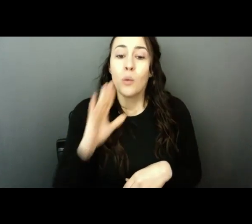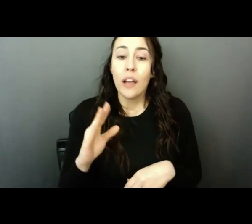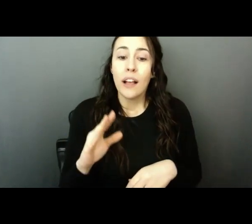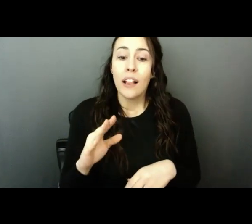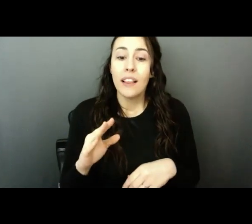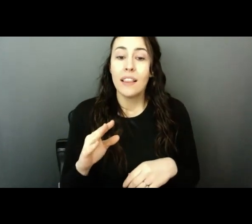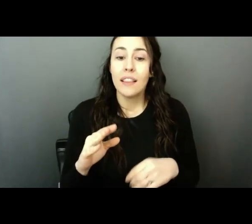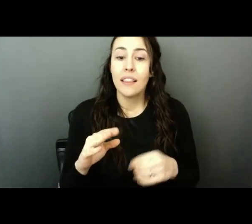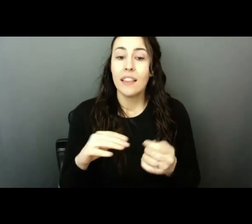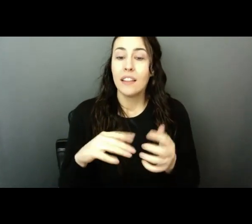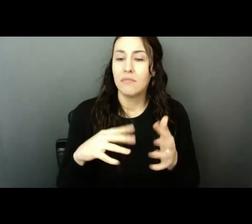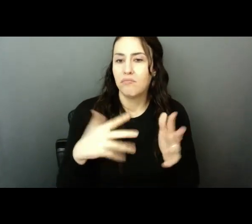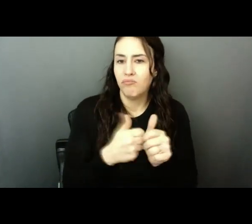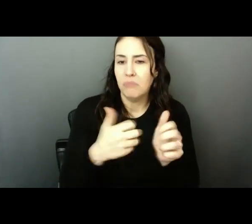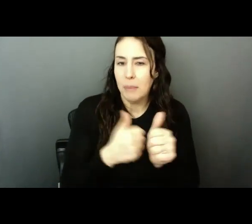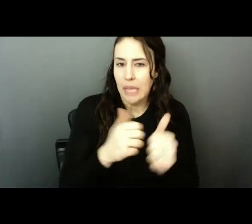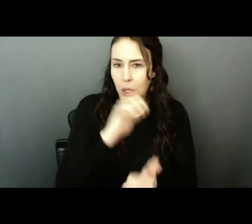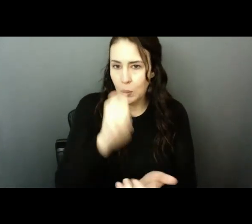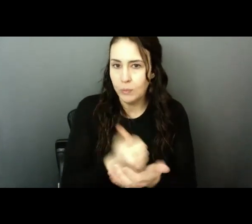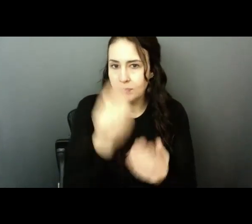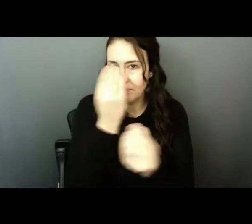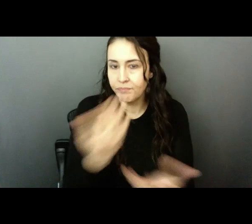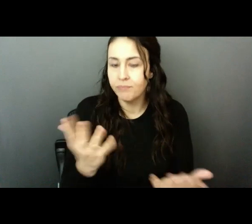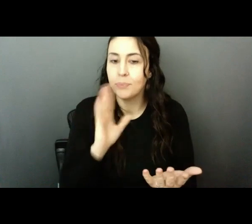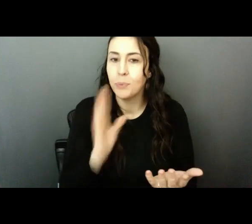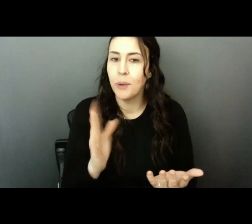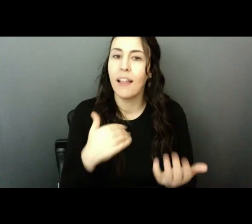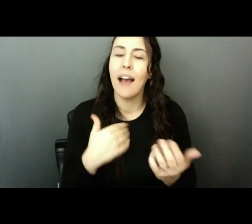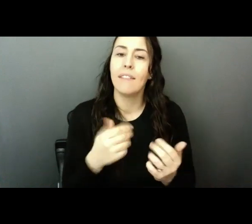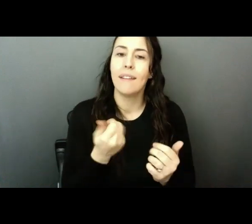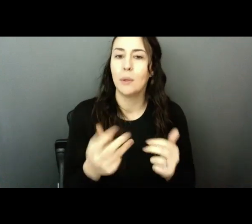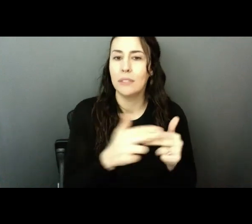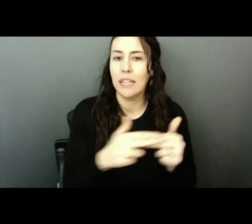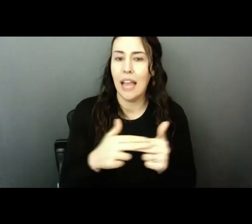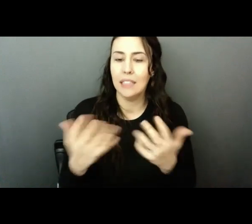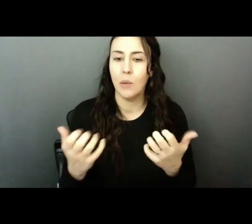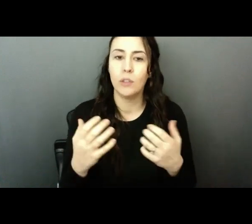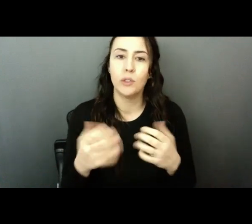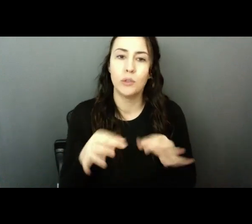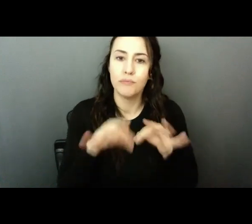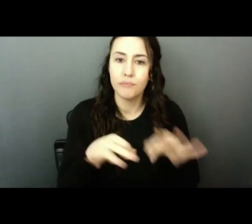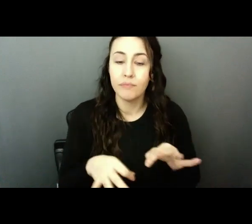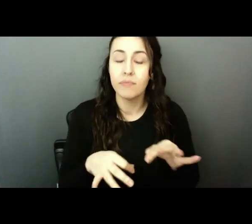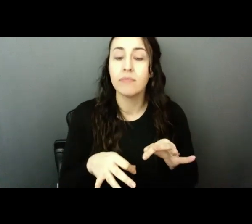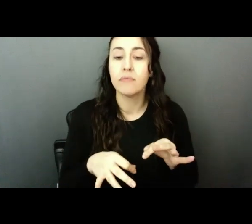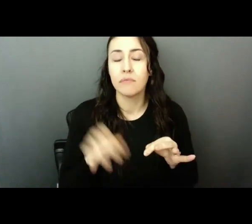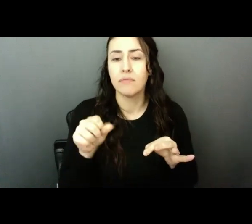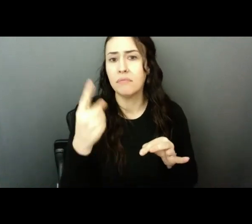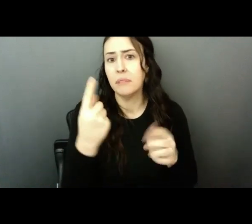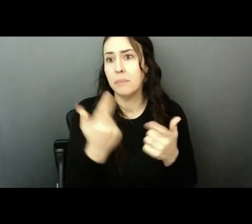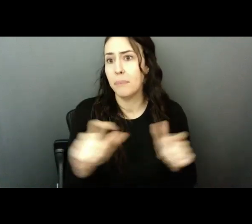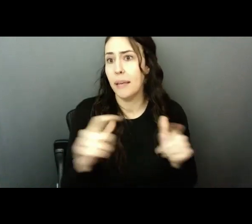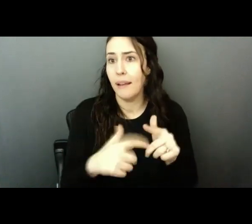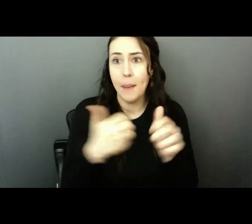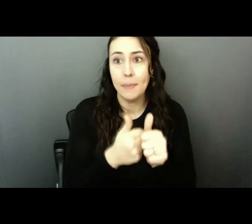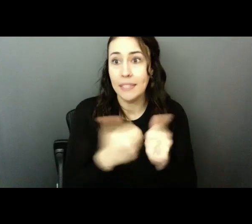I'm bringing up, I have just a couple of slides that I want to talk through. Certainly the biggest update is that